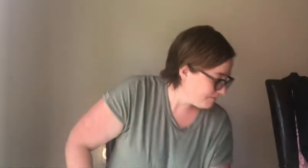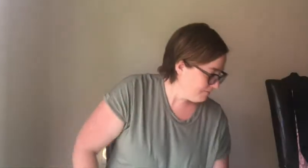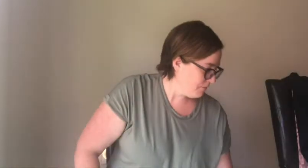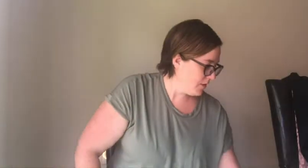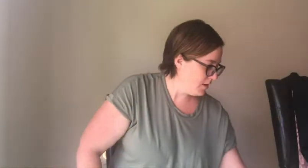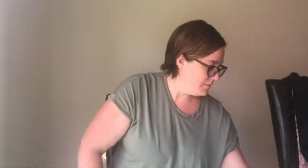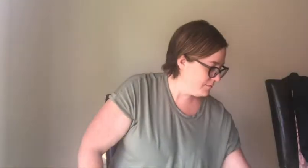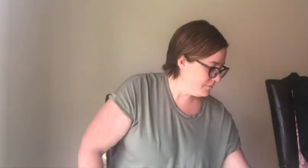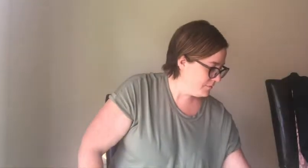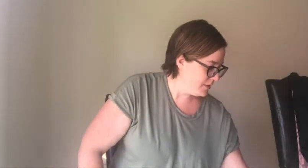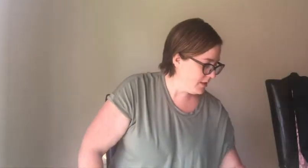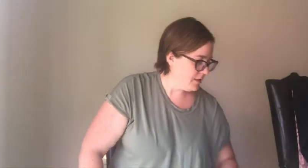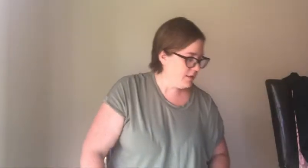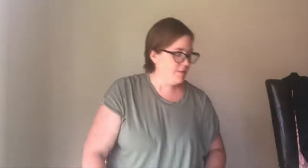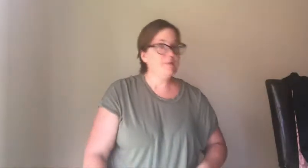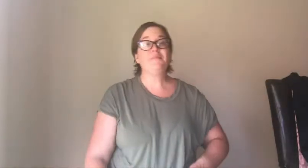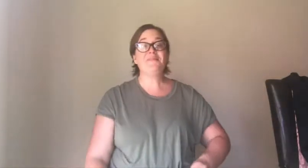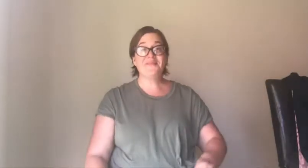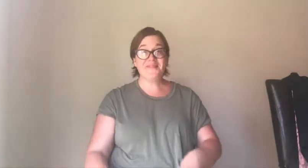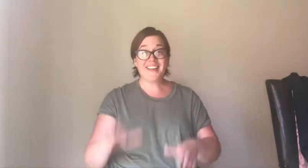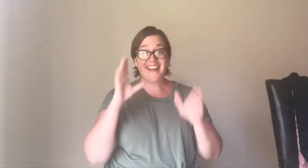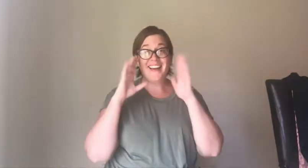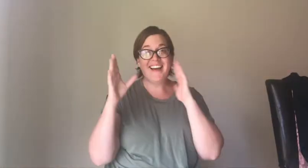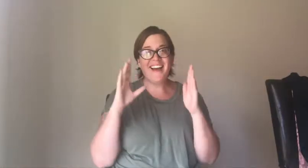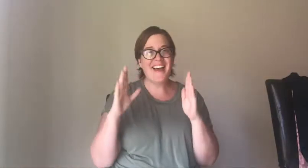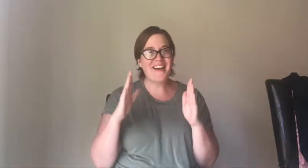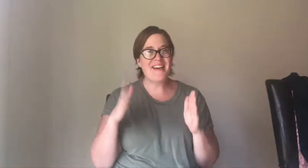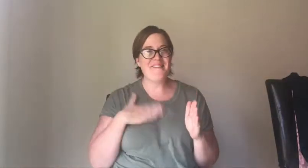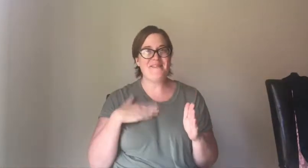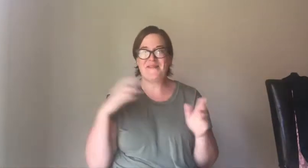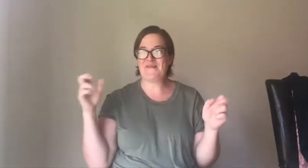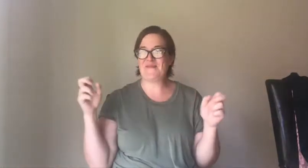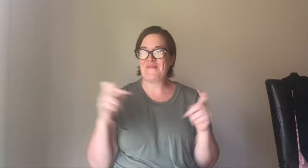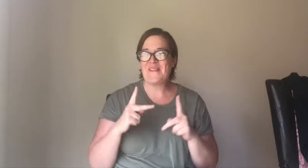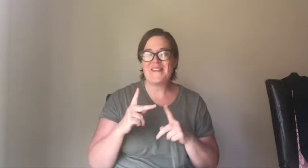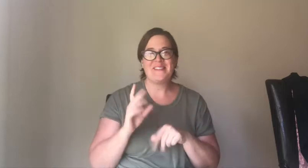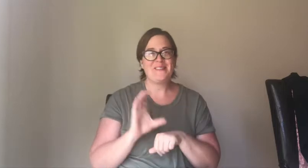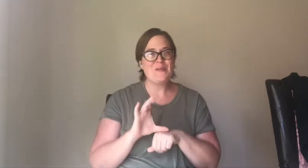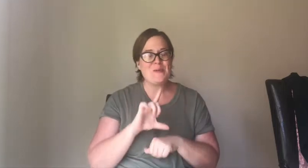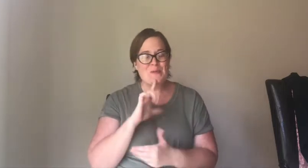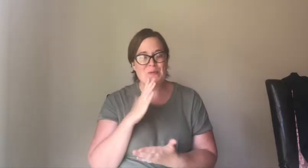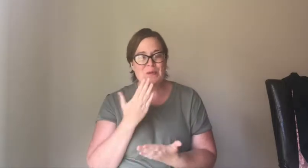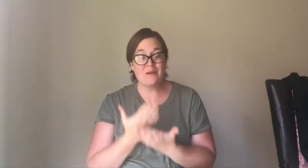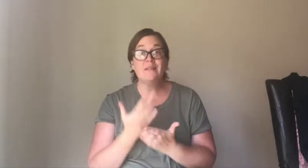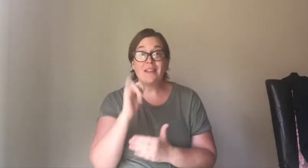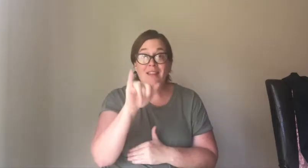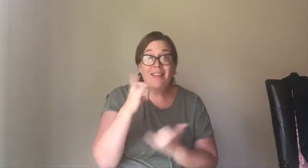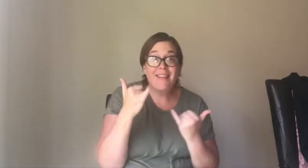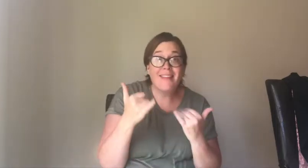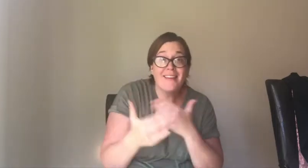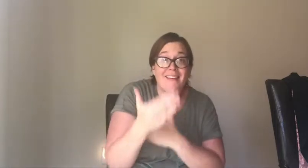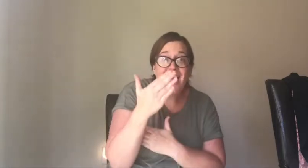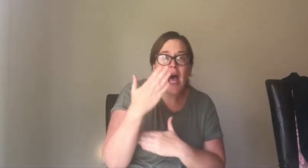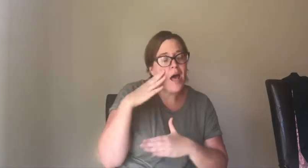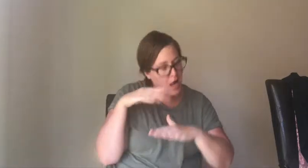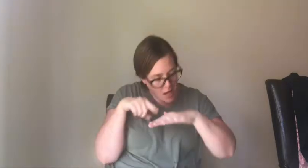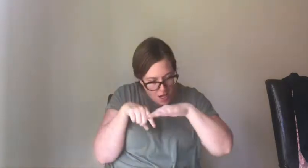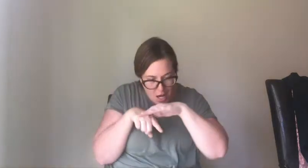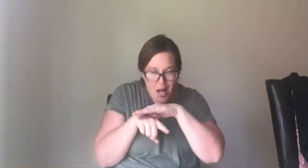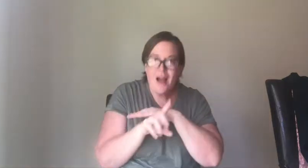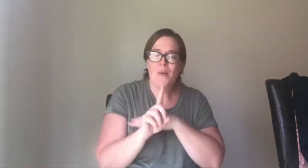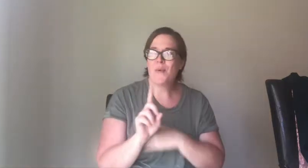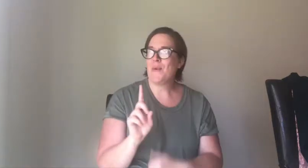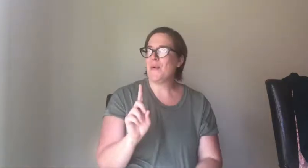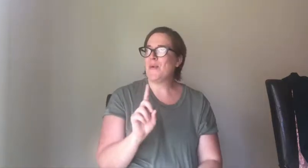It is so good to be back with you guys again this morning. My family and I have been traveling for the last few